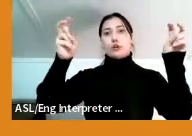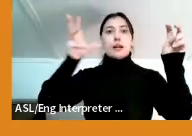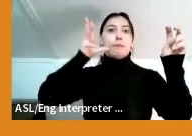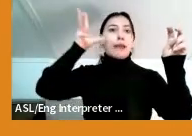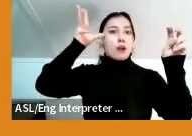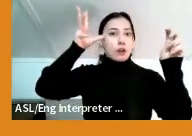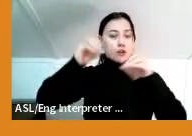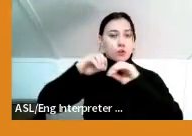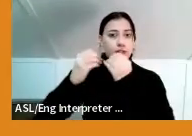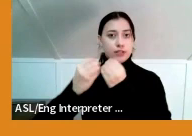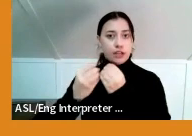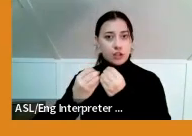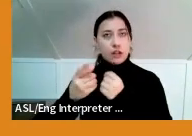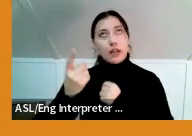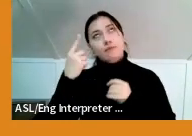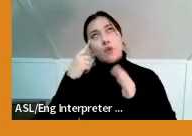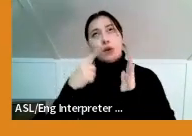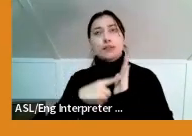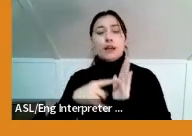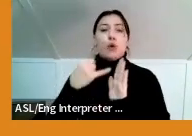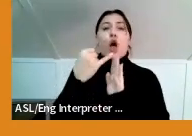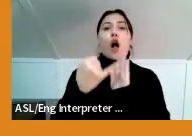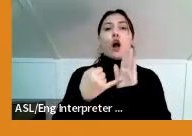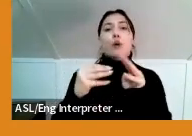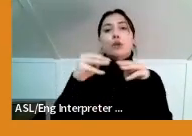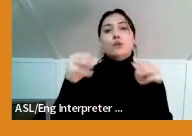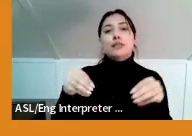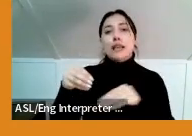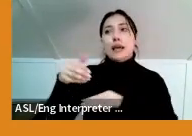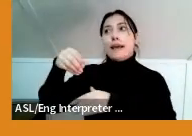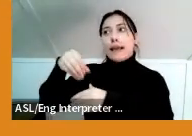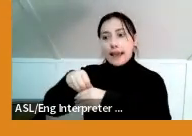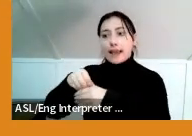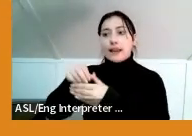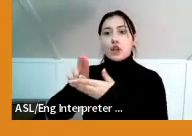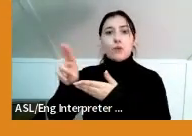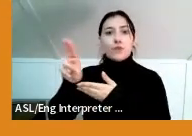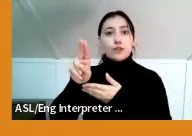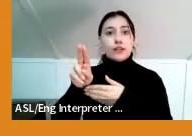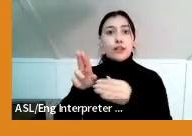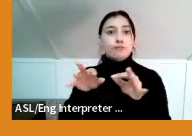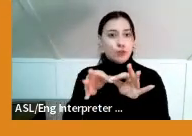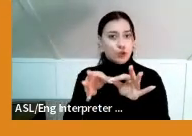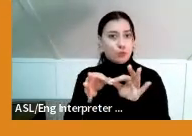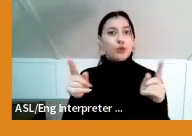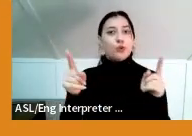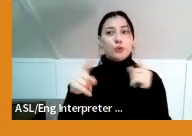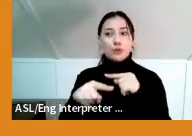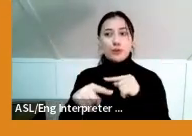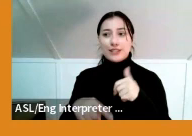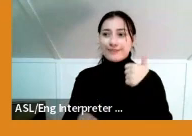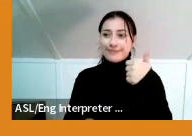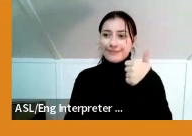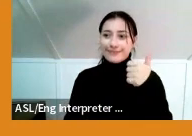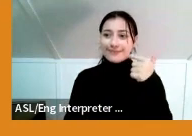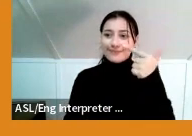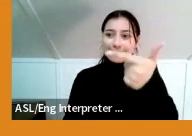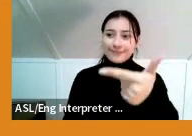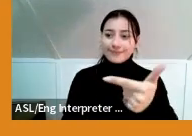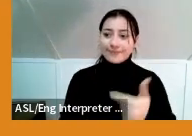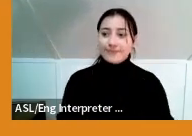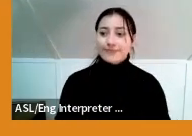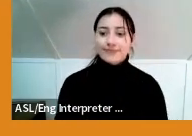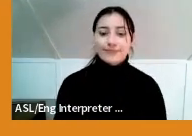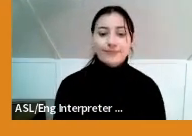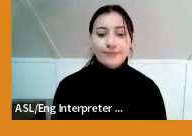about an art museum at a university as an example, that art museum is absolutely a part of